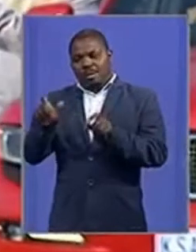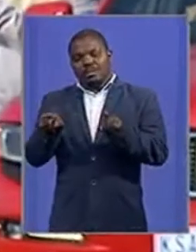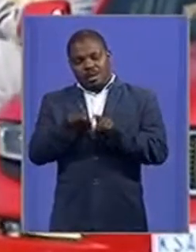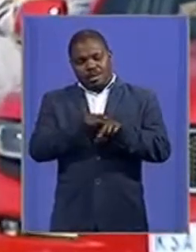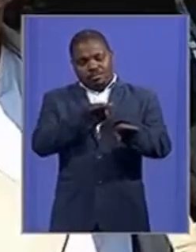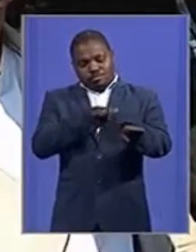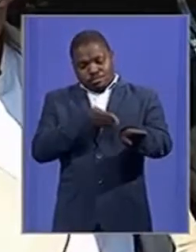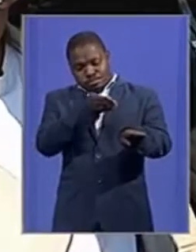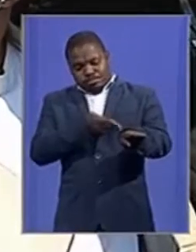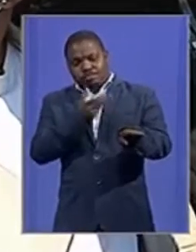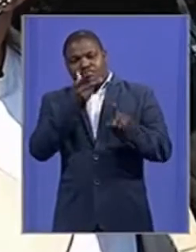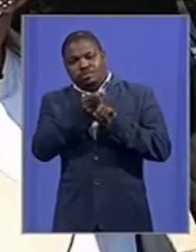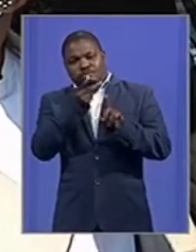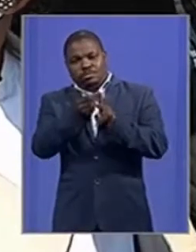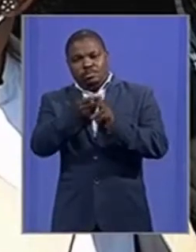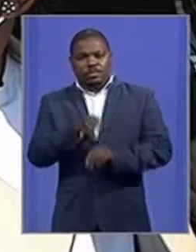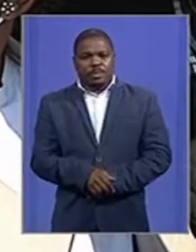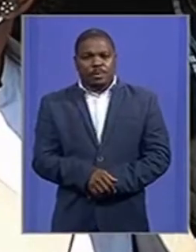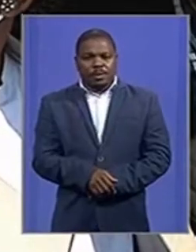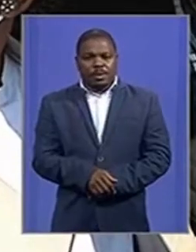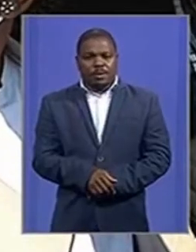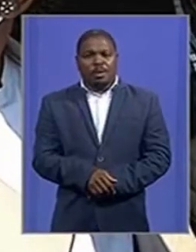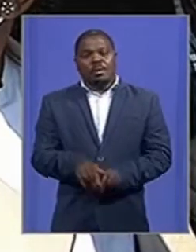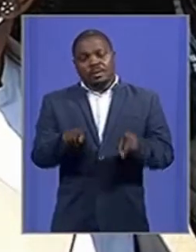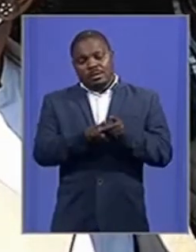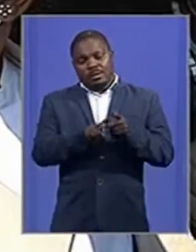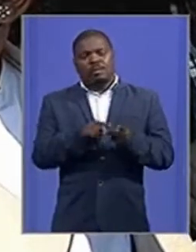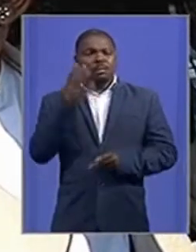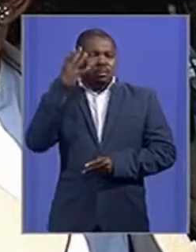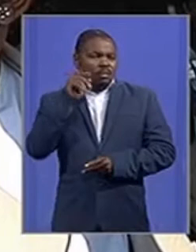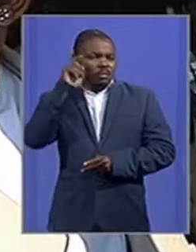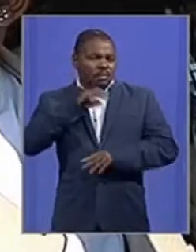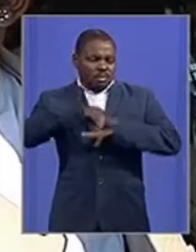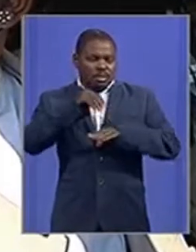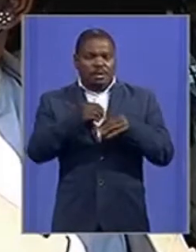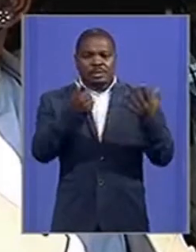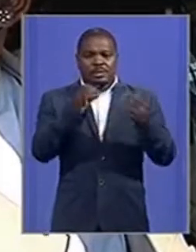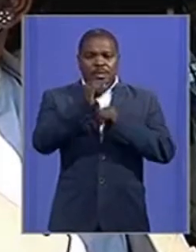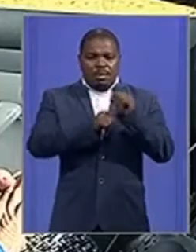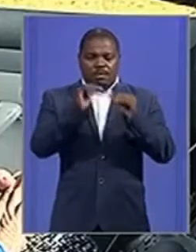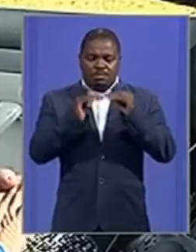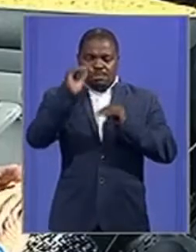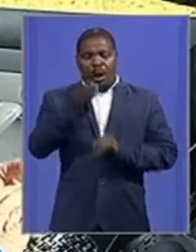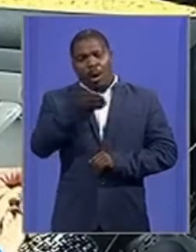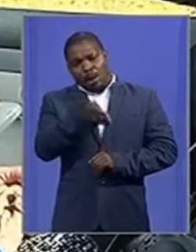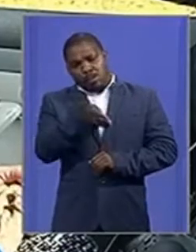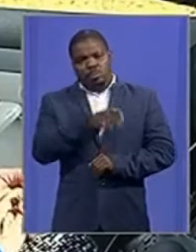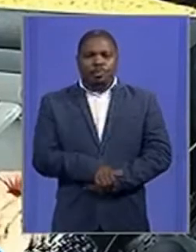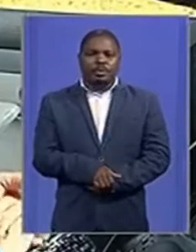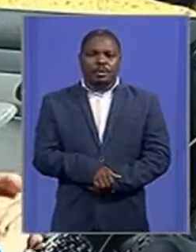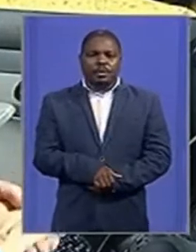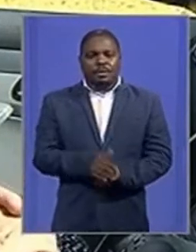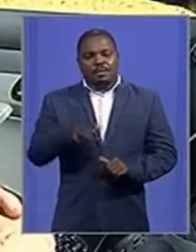ba amogela moento. Did you ever test COVID? Gape go na le ba dingwaga tse di kwa godimo ga di le 60. O